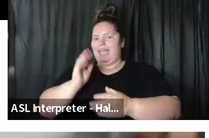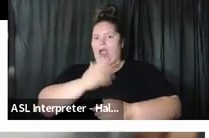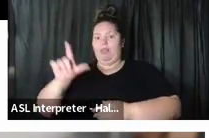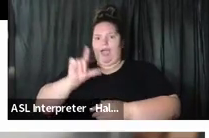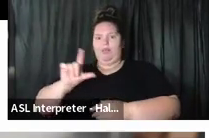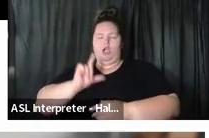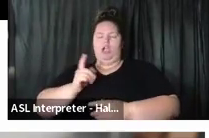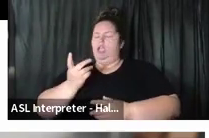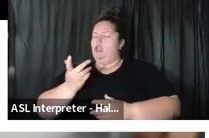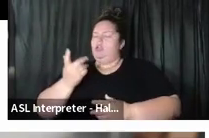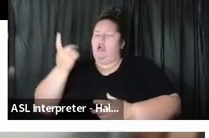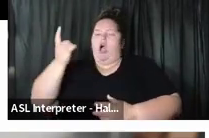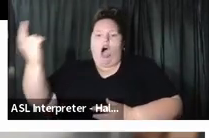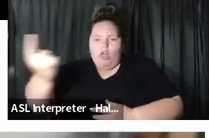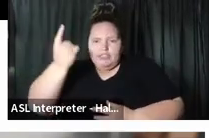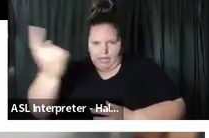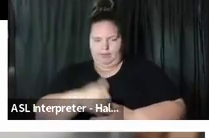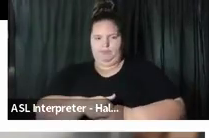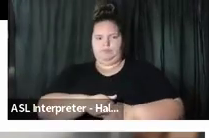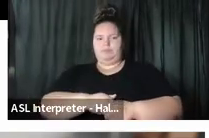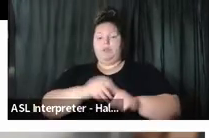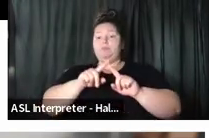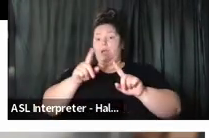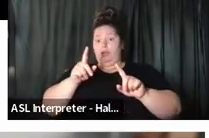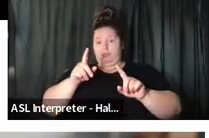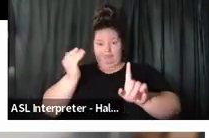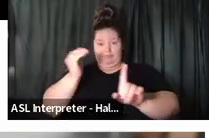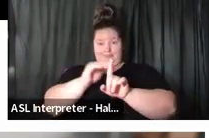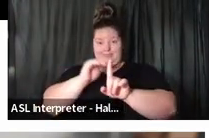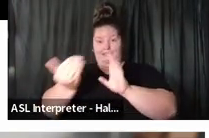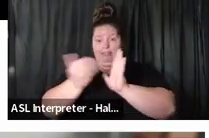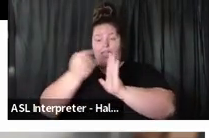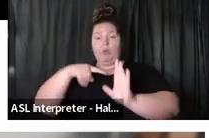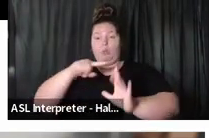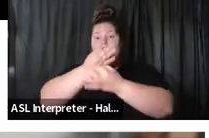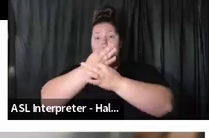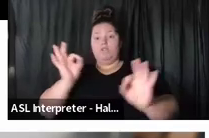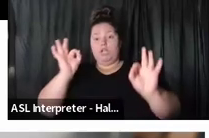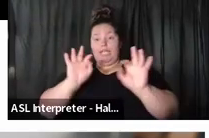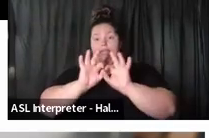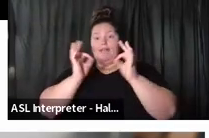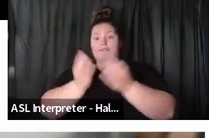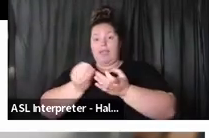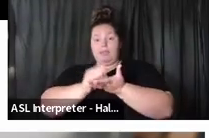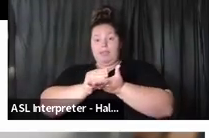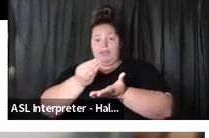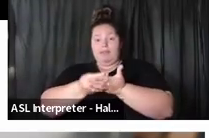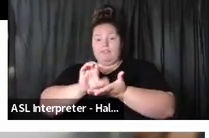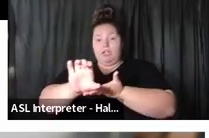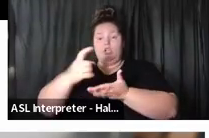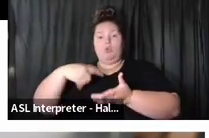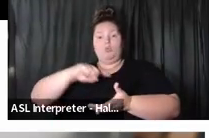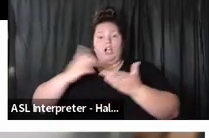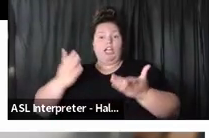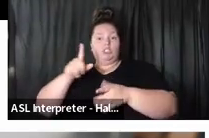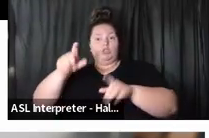I think it is, we are a free federally funded program, and we are here for you to learn and create space for more access